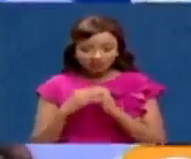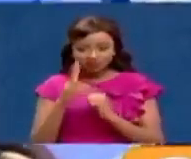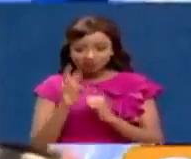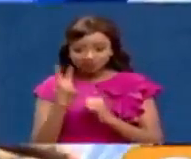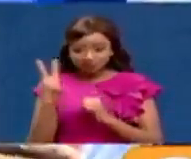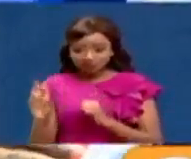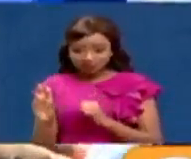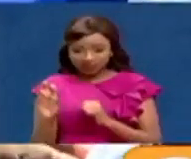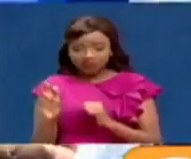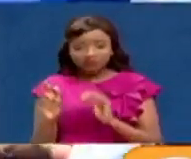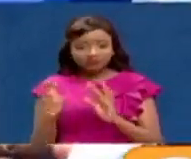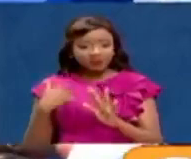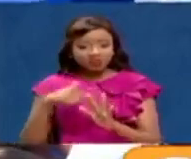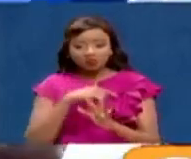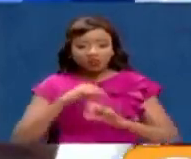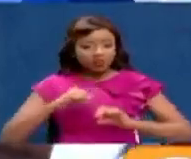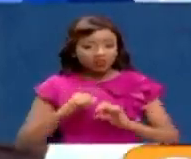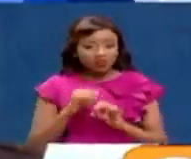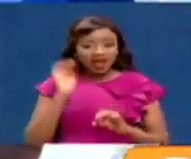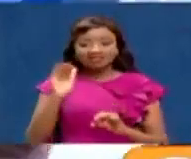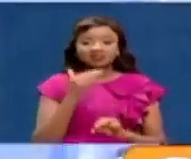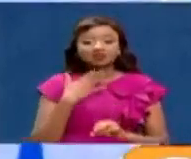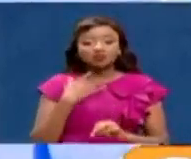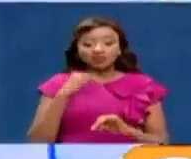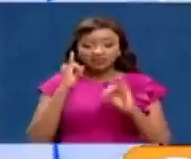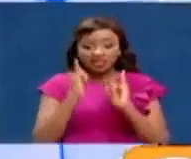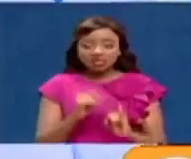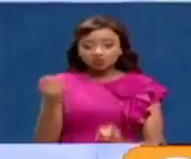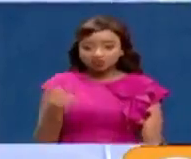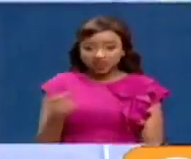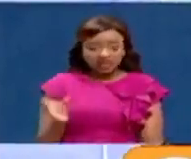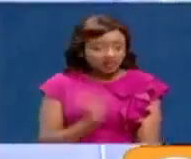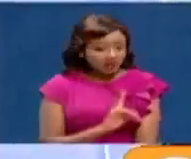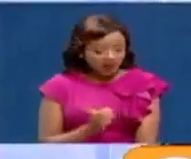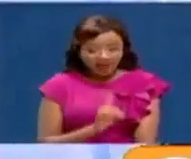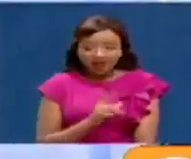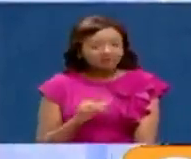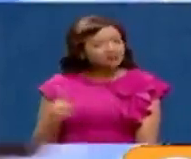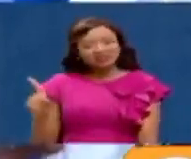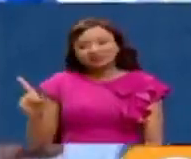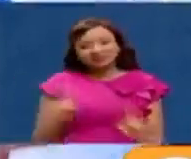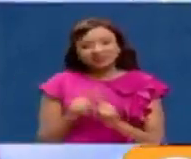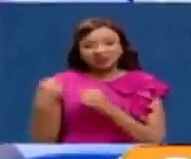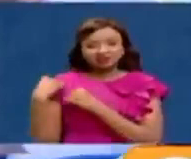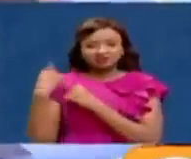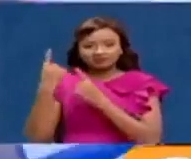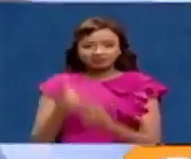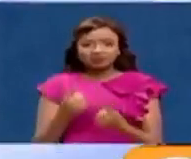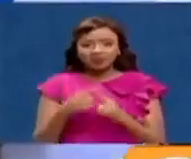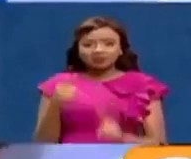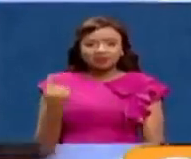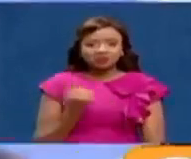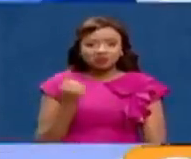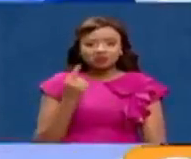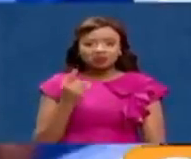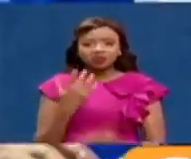We are not asking for a new salary. The grading is the same. The only thing that